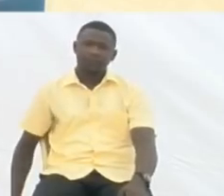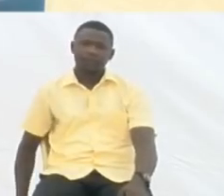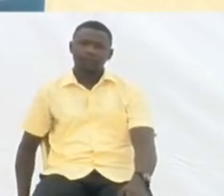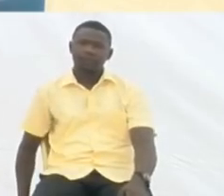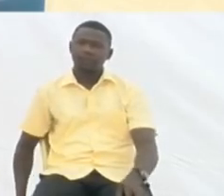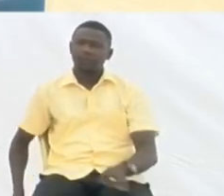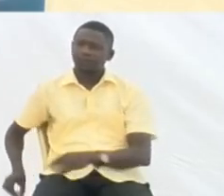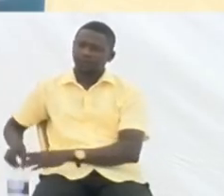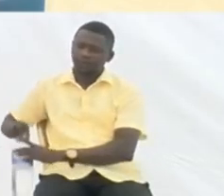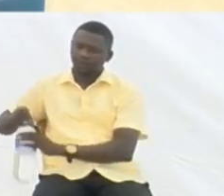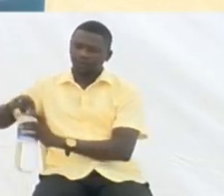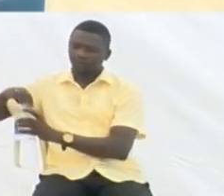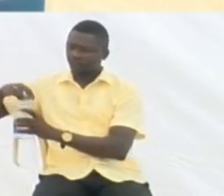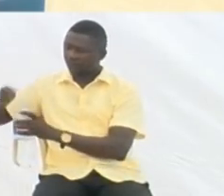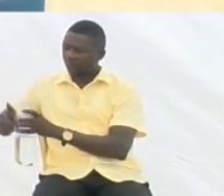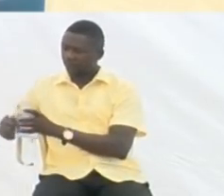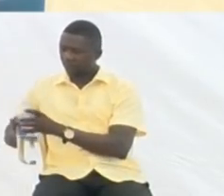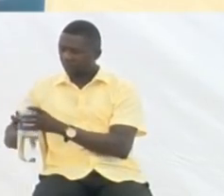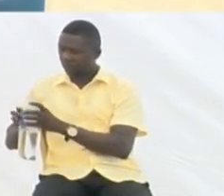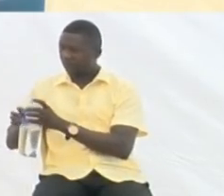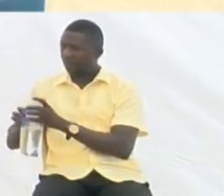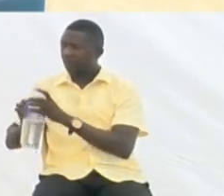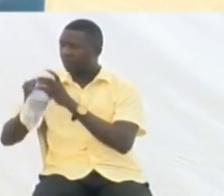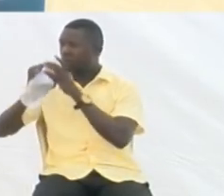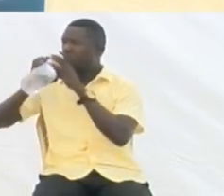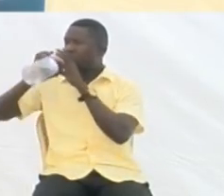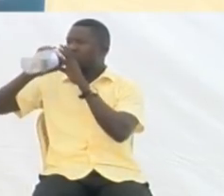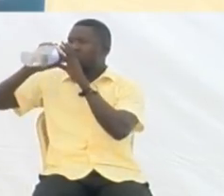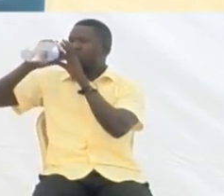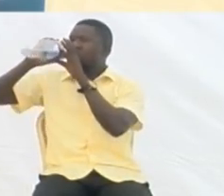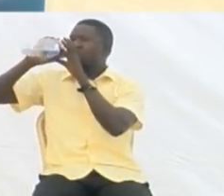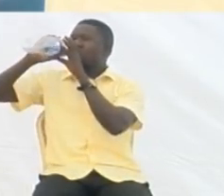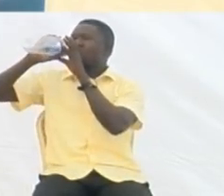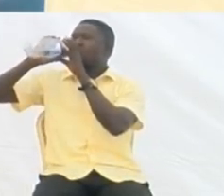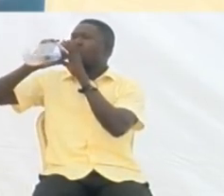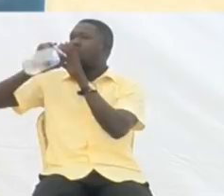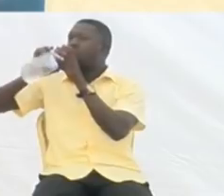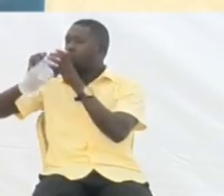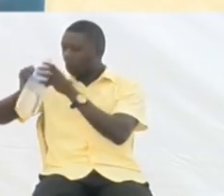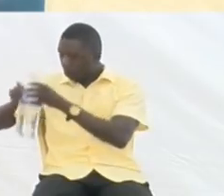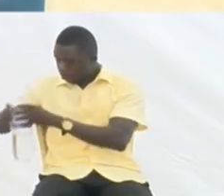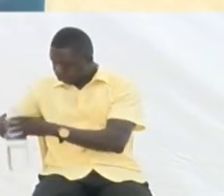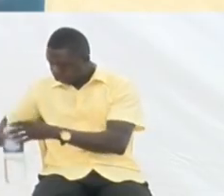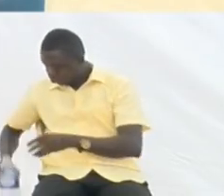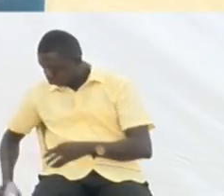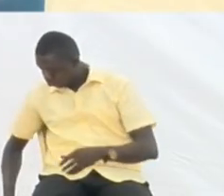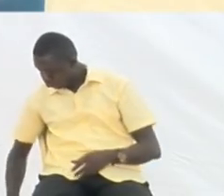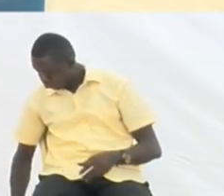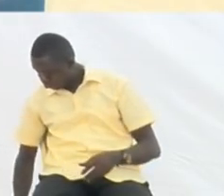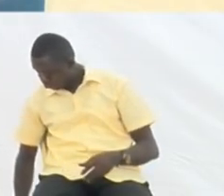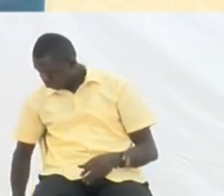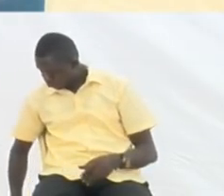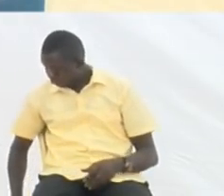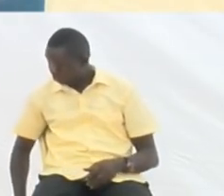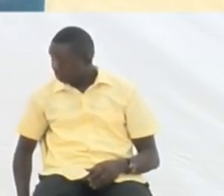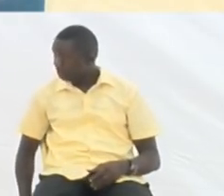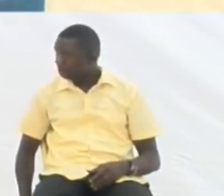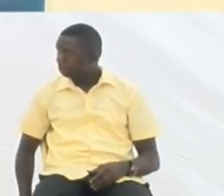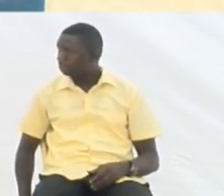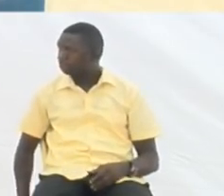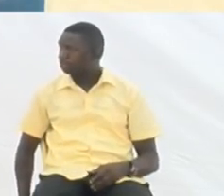fo kumang falingi jato kono emang kuje mensi kela katu ya kaiti safele ye mendi commissional.